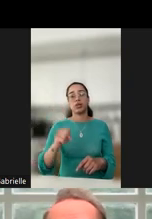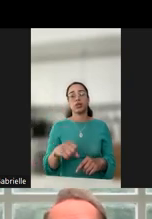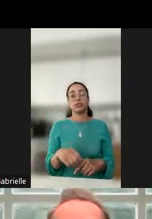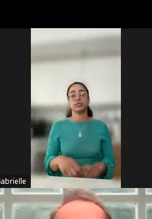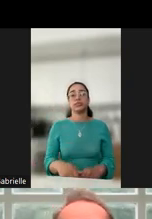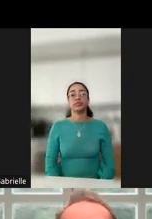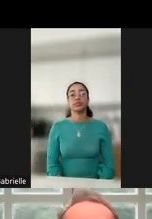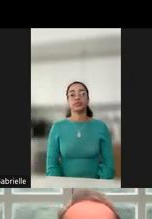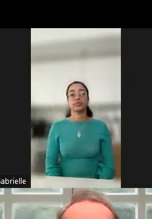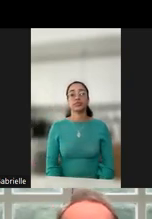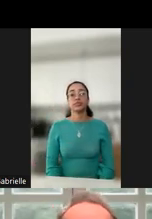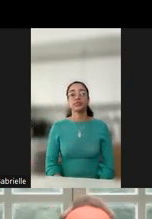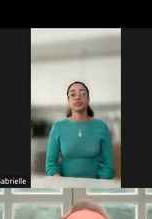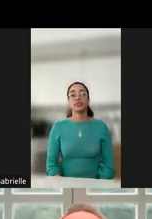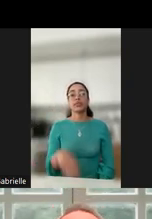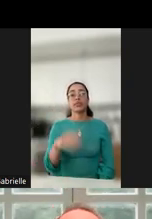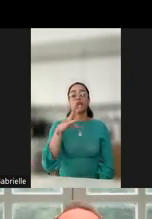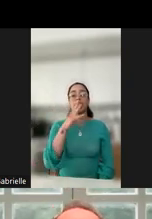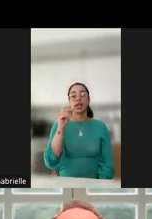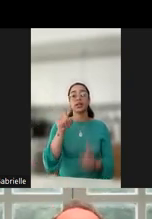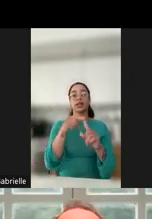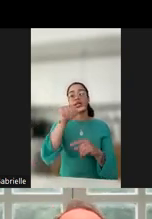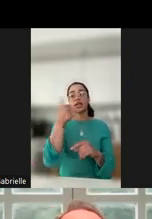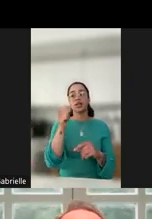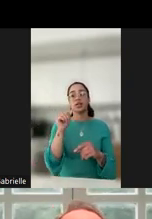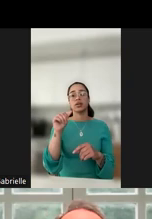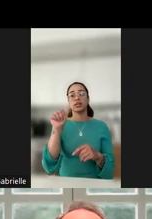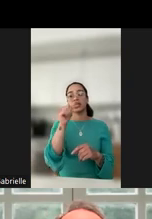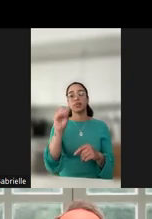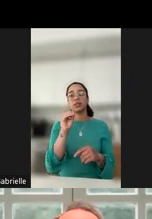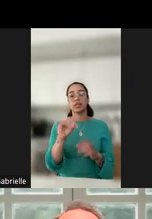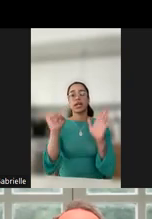multiracial non-Hispanic. Next slide, please.